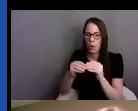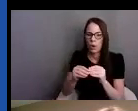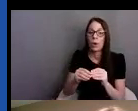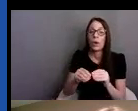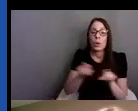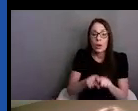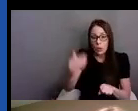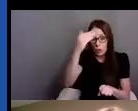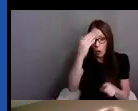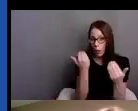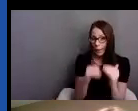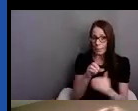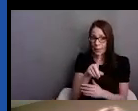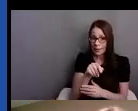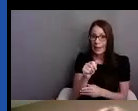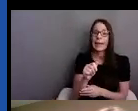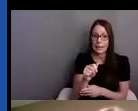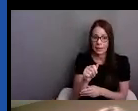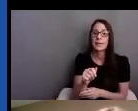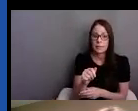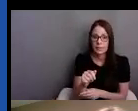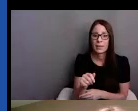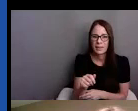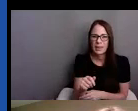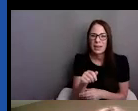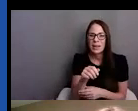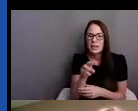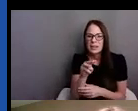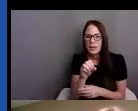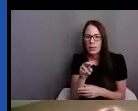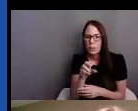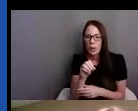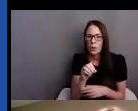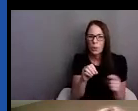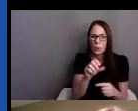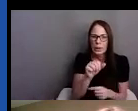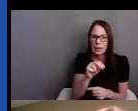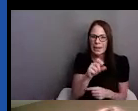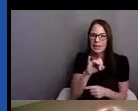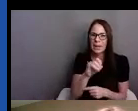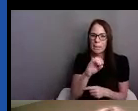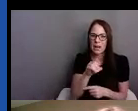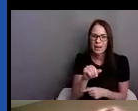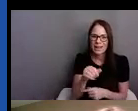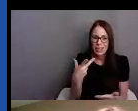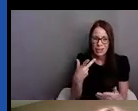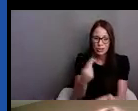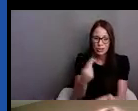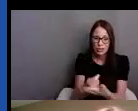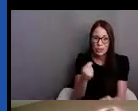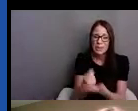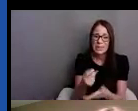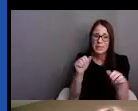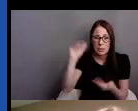that suggests that some of the monoclonal antibody treatments could potentially be less effective for this particular variant.